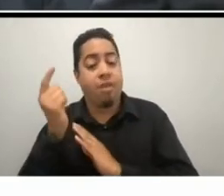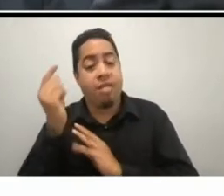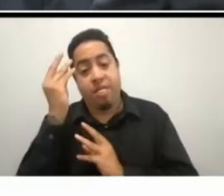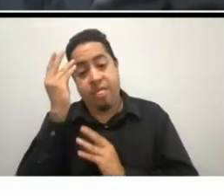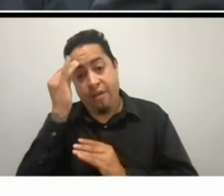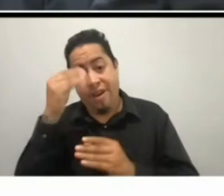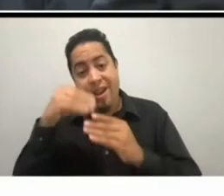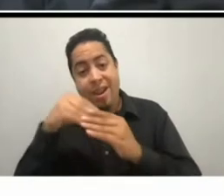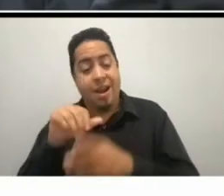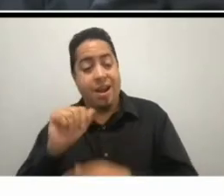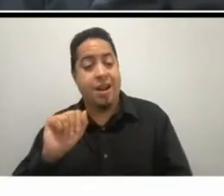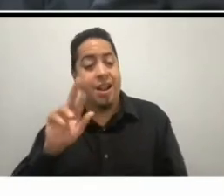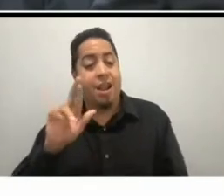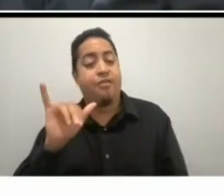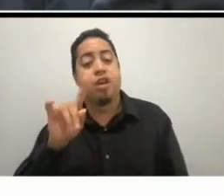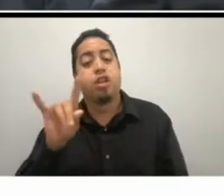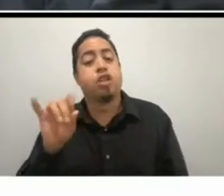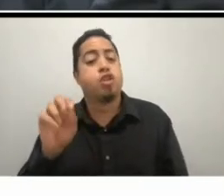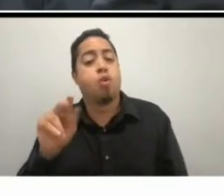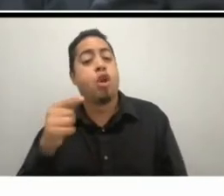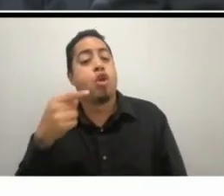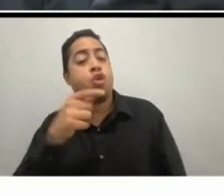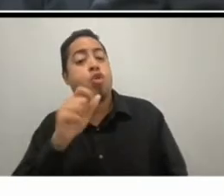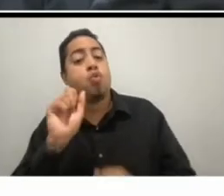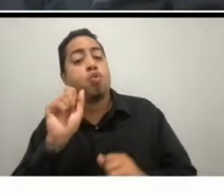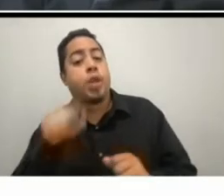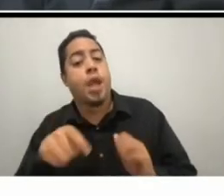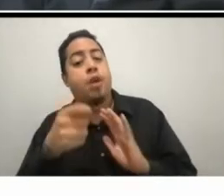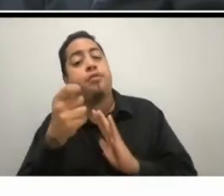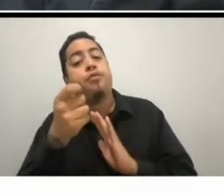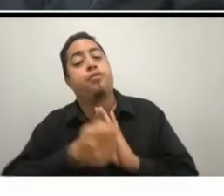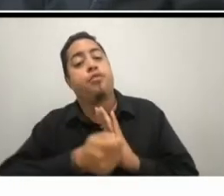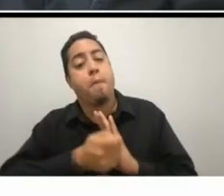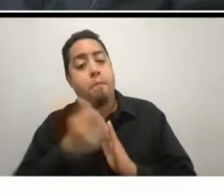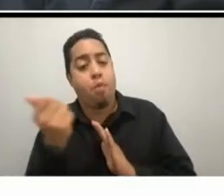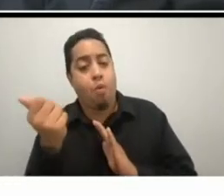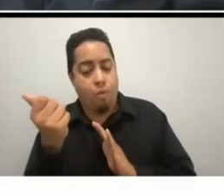Arizona that you can remove